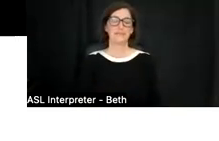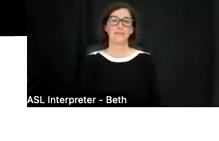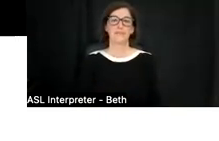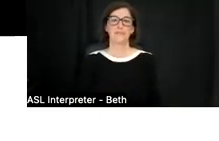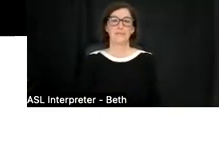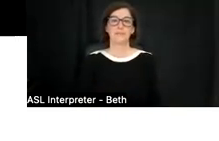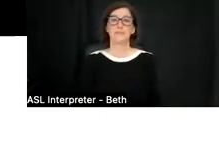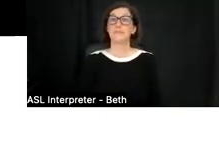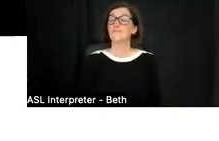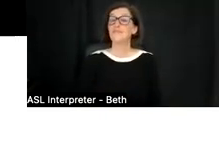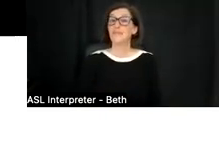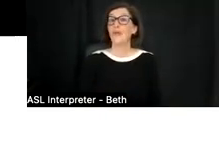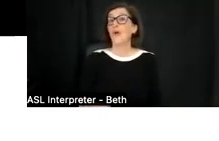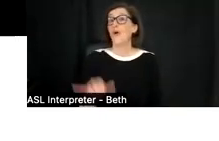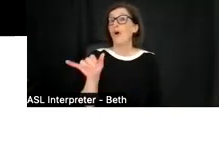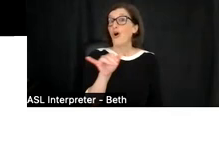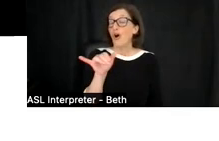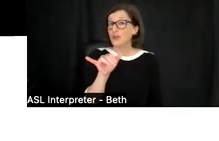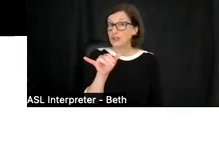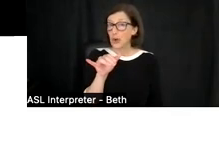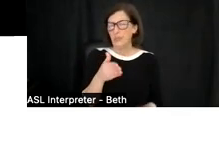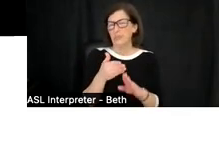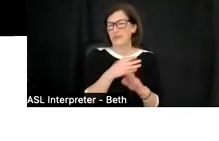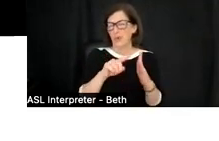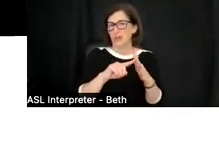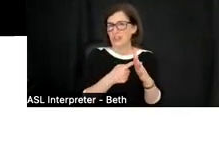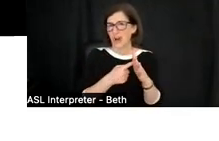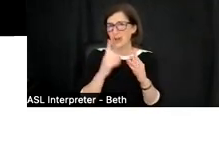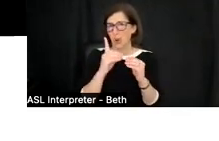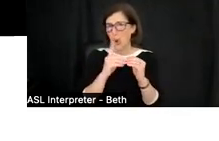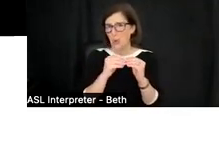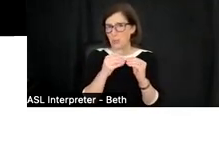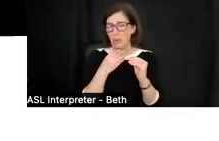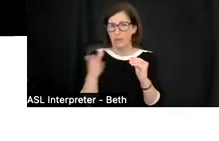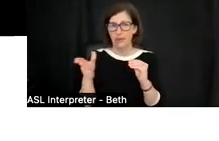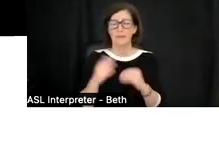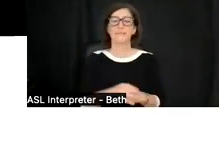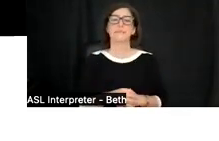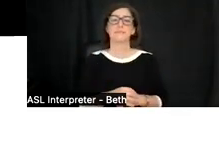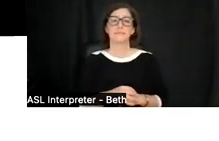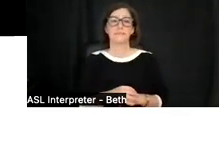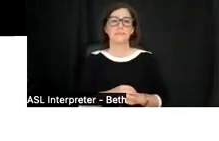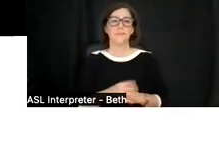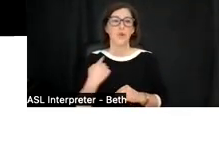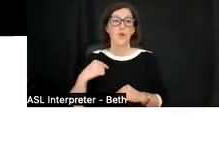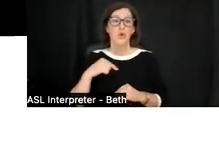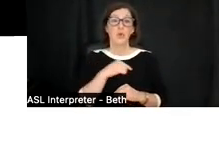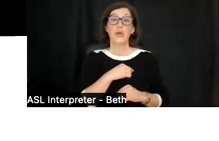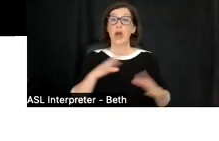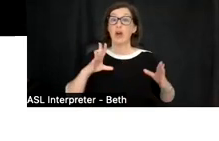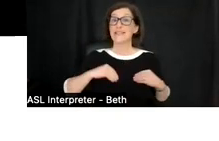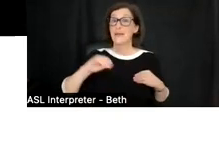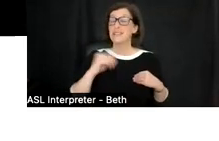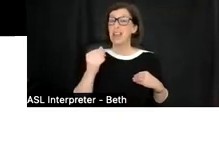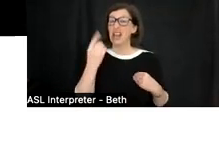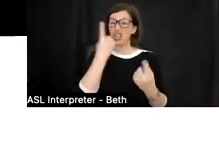And one final note before I pass it over to our moderator and panelists, we are accepting questions in the